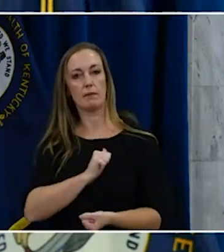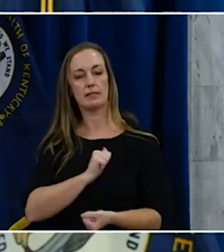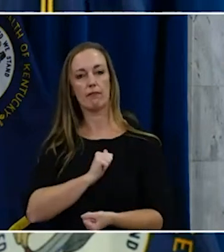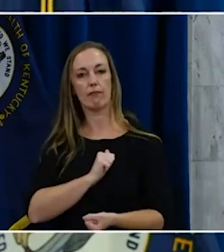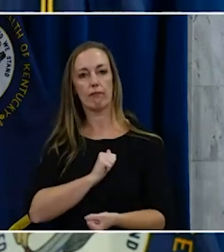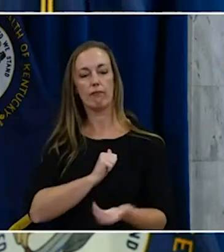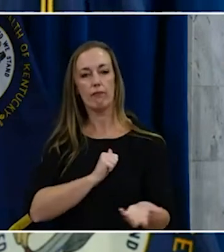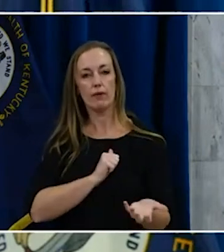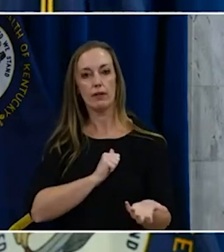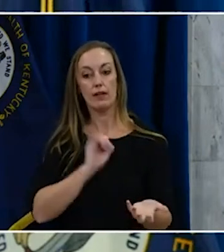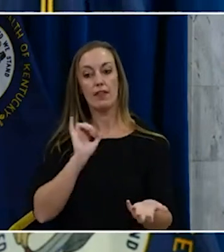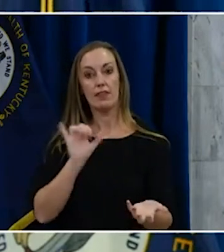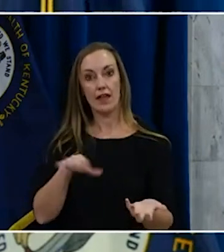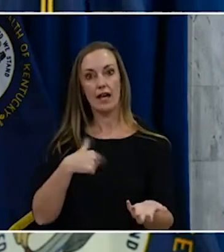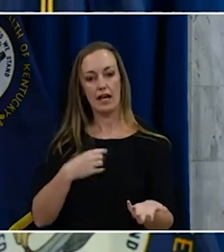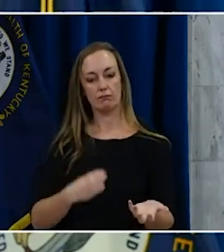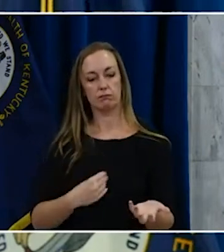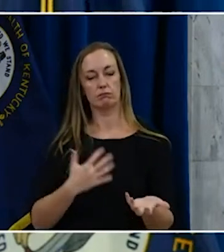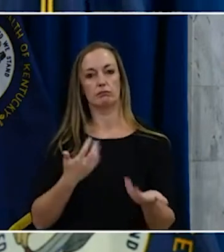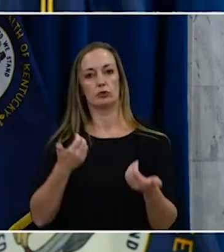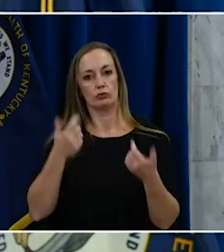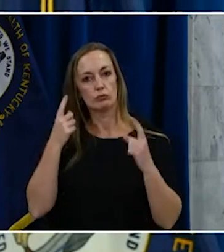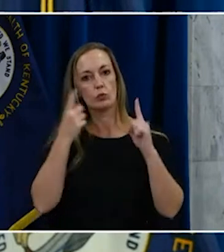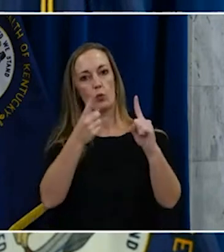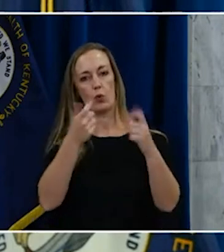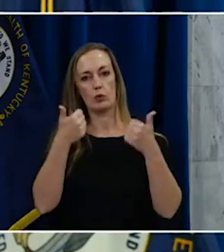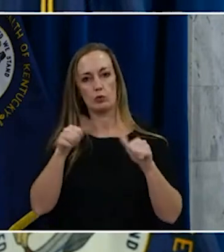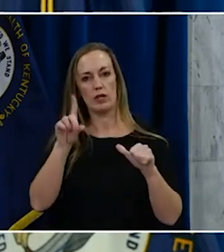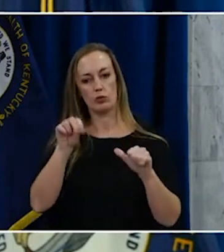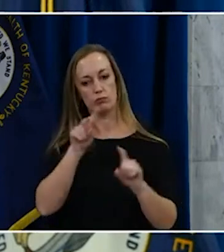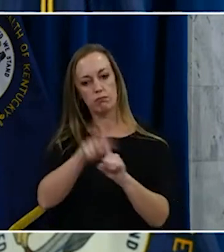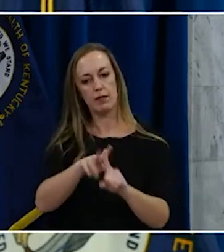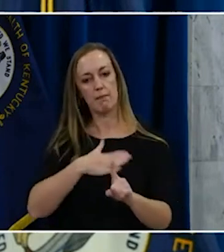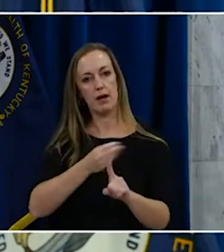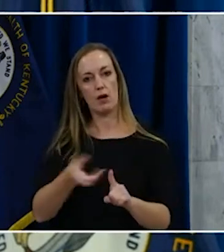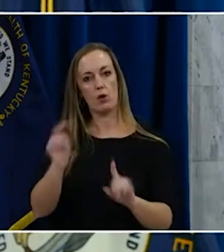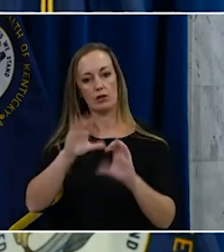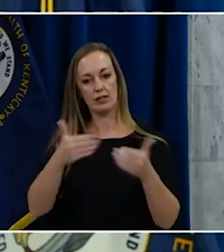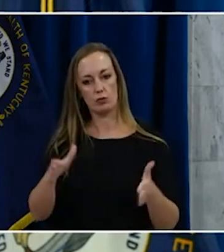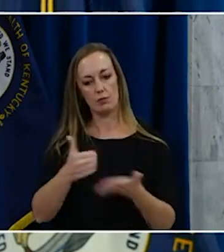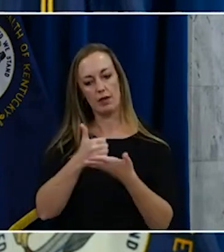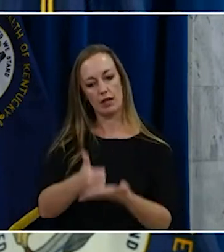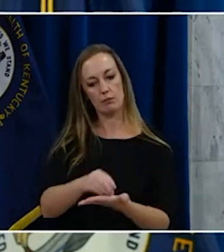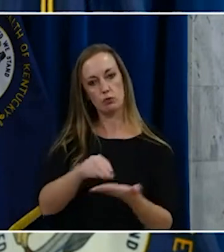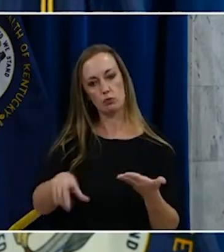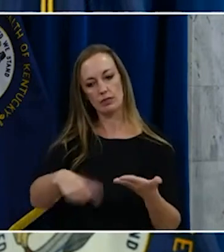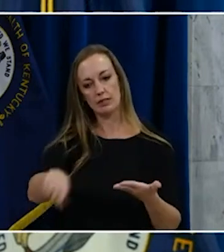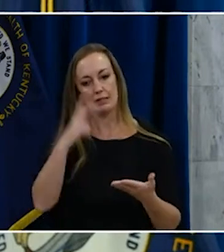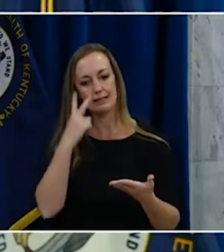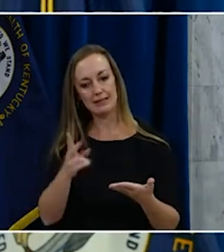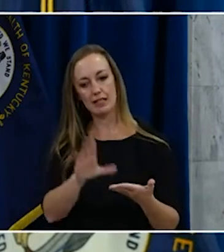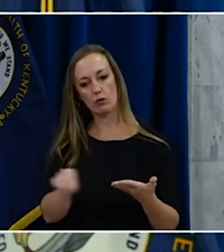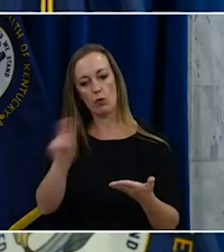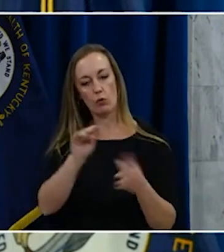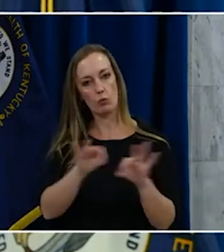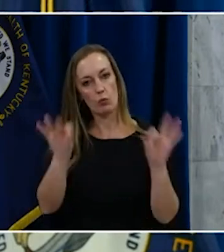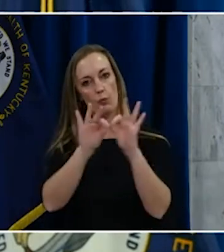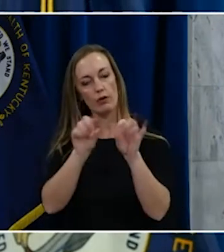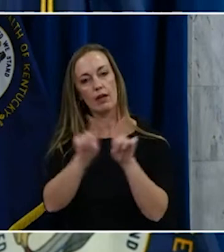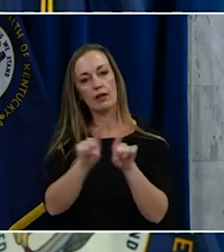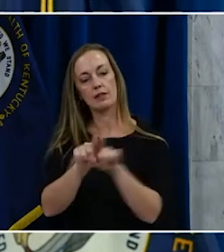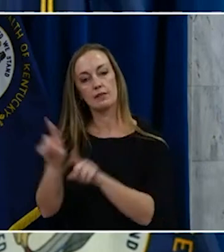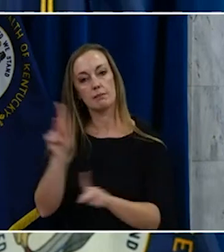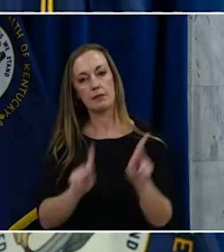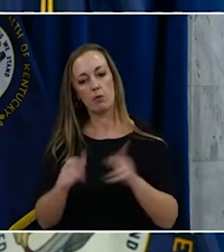aspire to do in my own classroom, to help my students see their worth as individuals and to help them believe